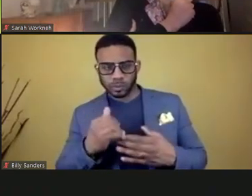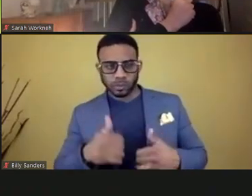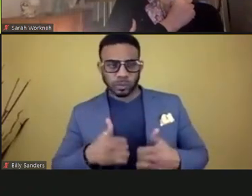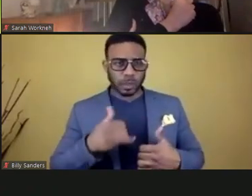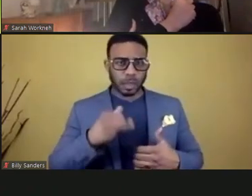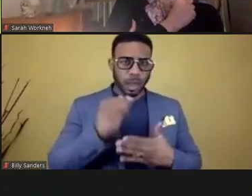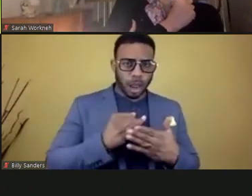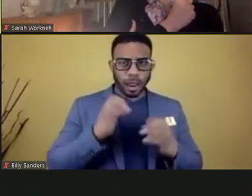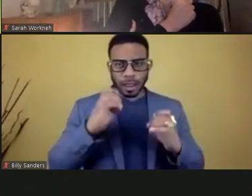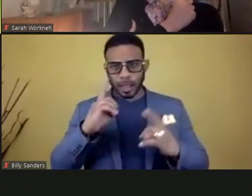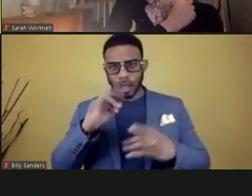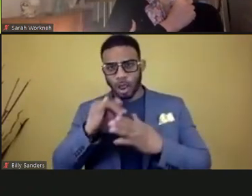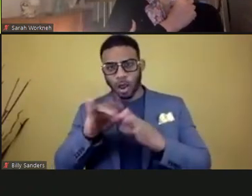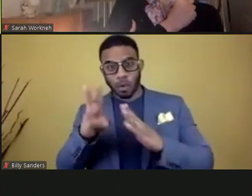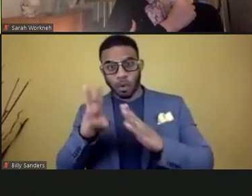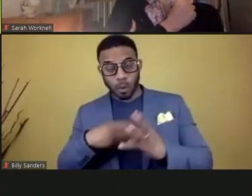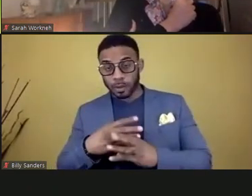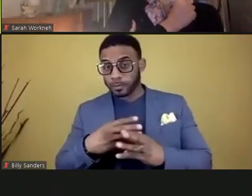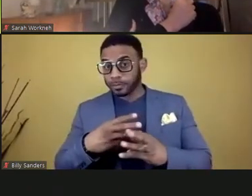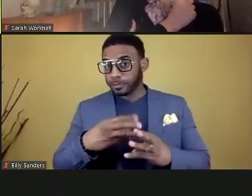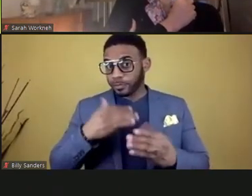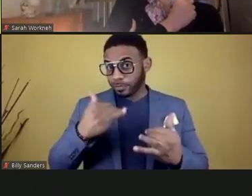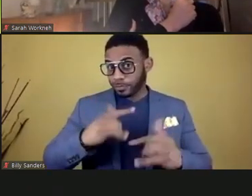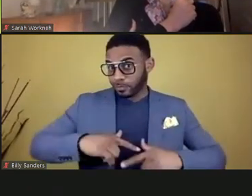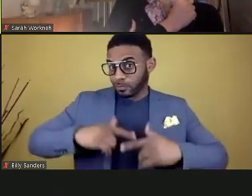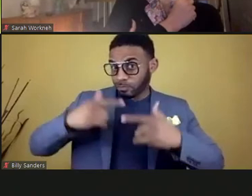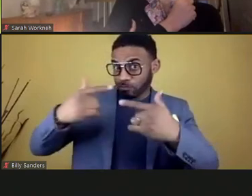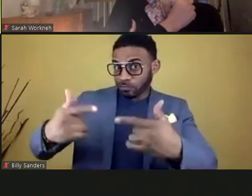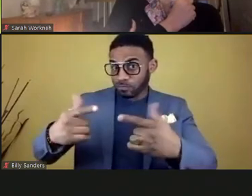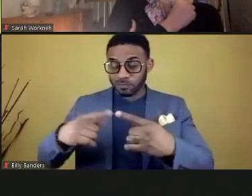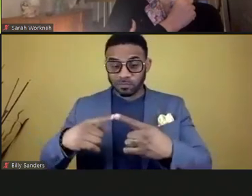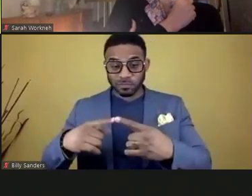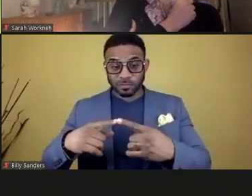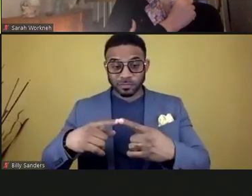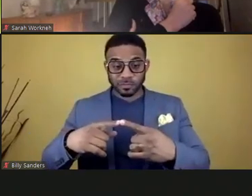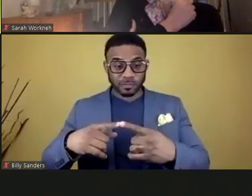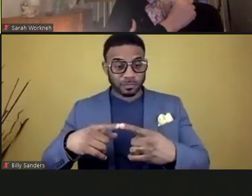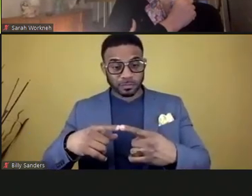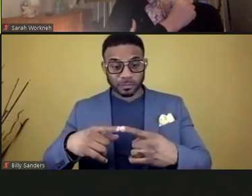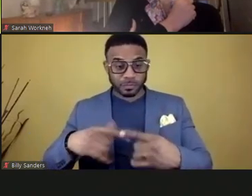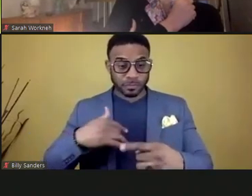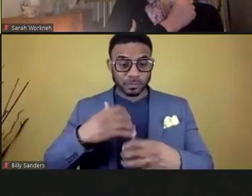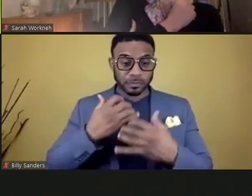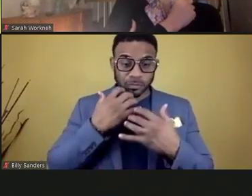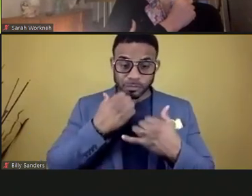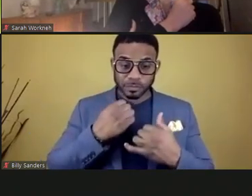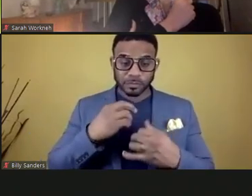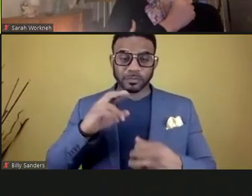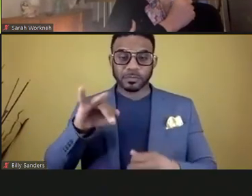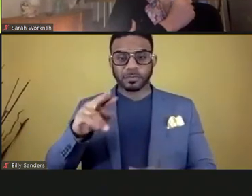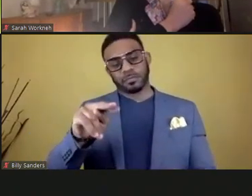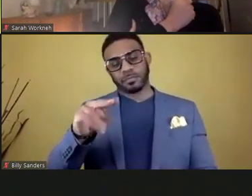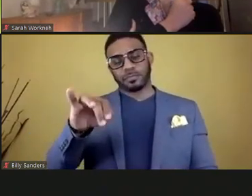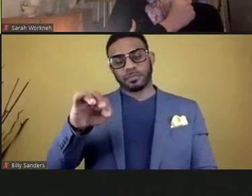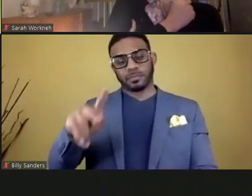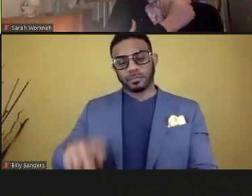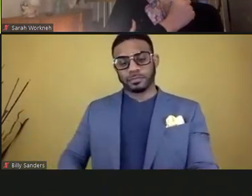and the art world. And I will now hand it over to my dear friend, John Spiak.